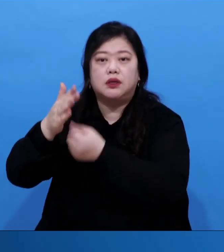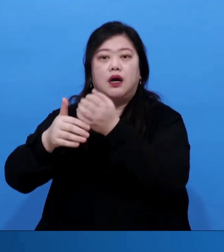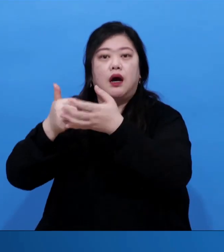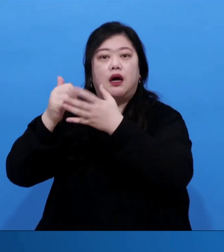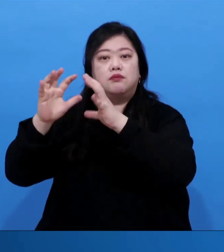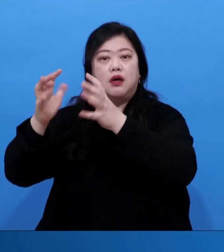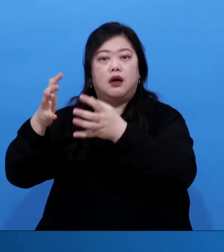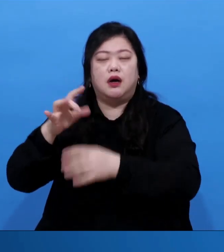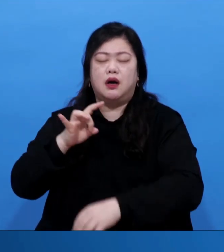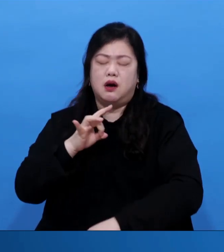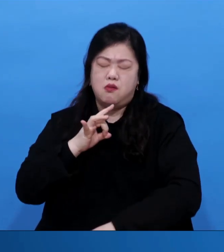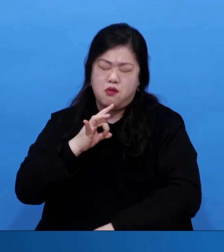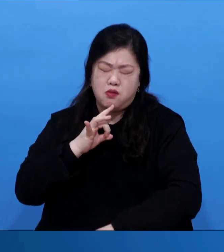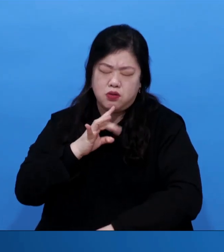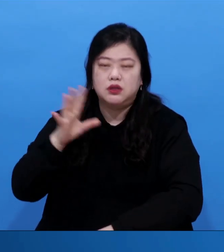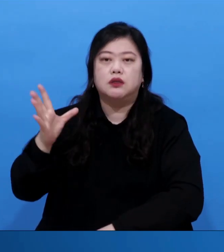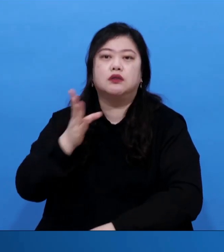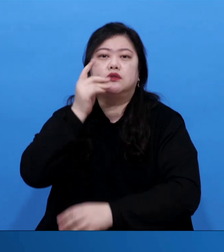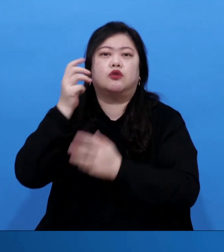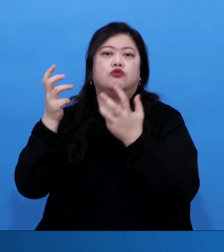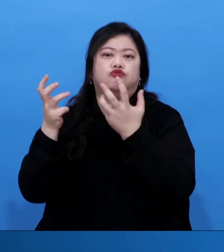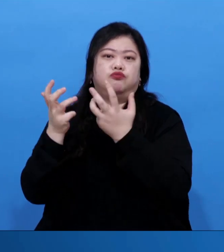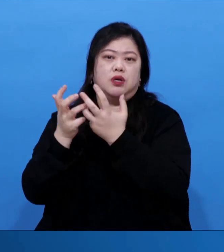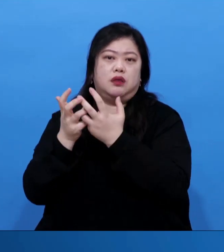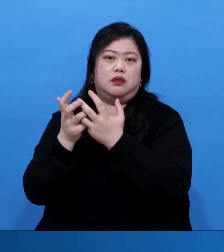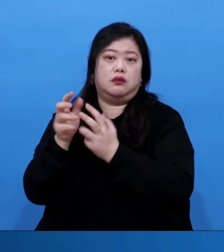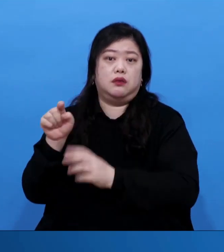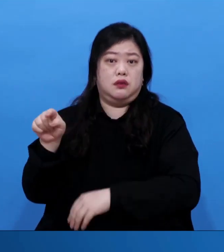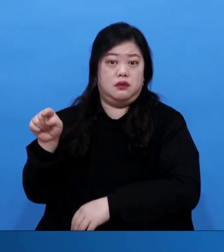that? Christ, God's kingdom, and the Holy Spirit.